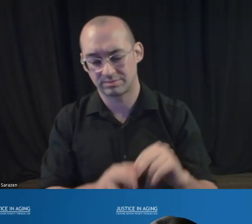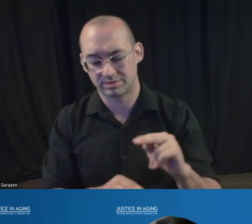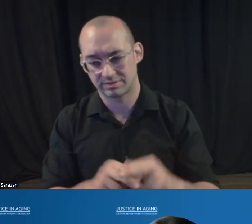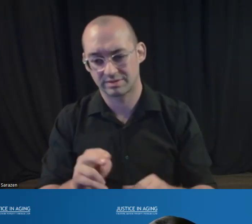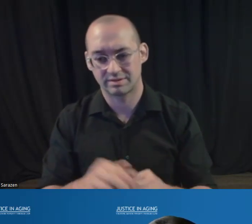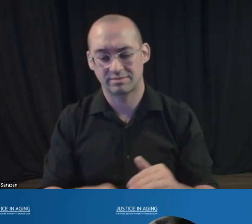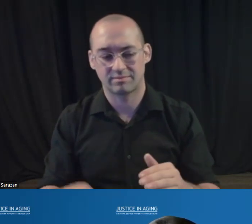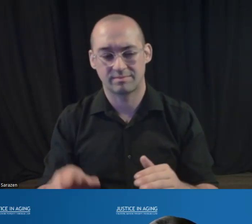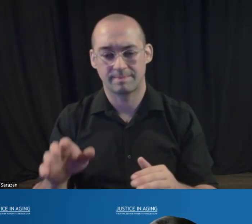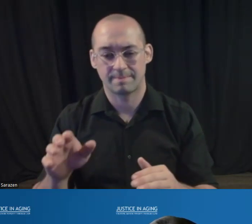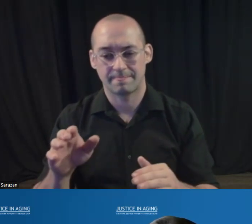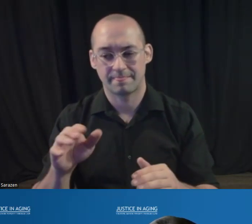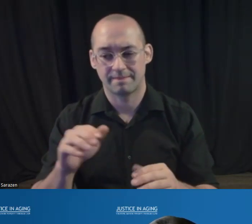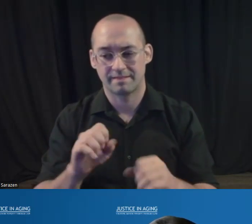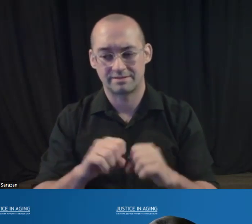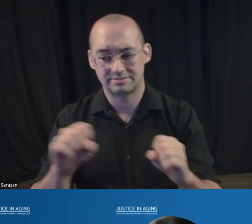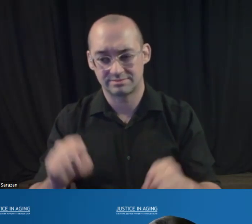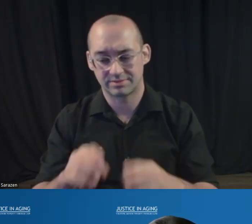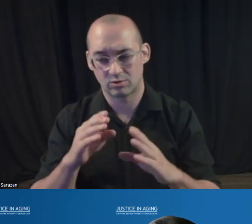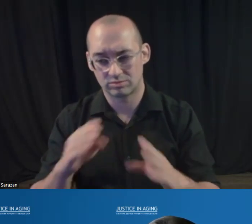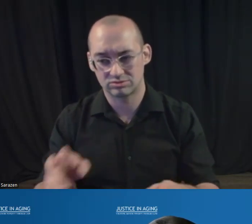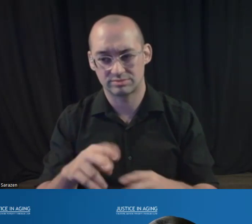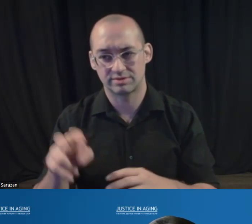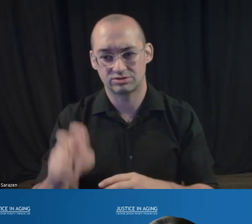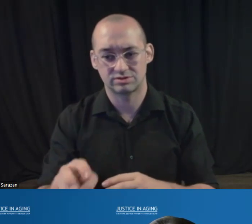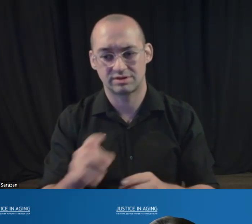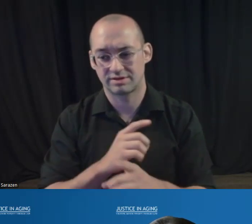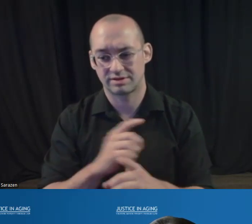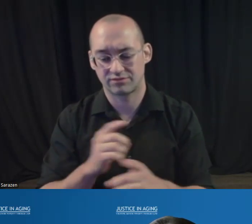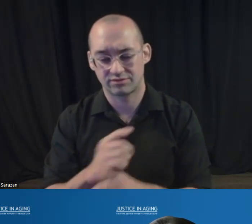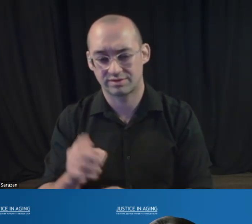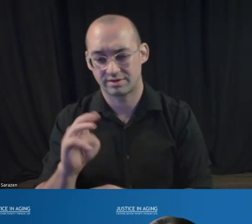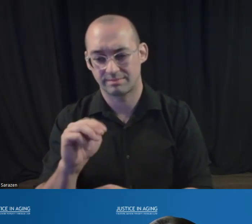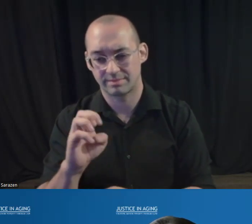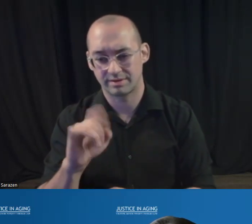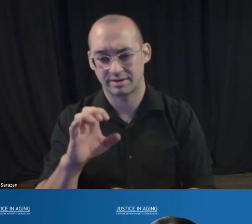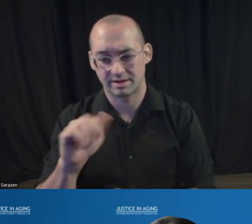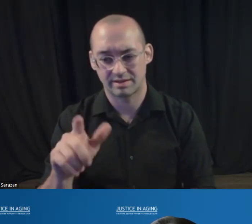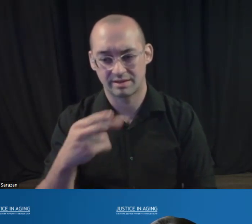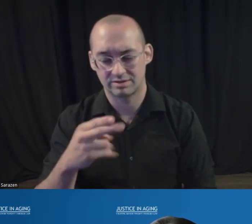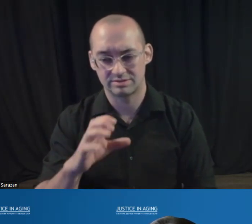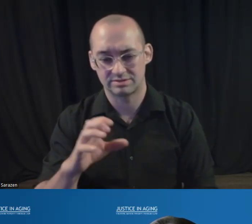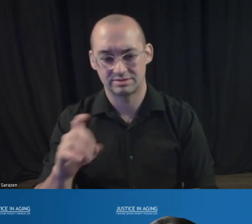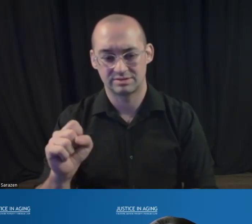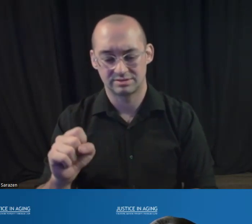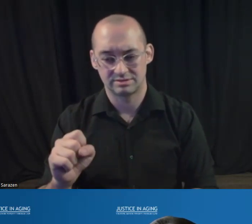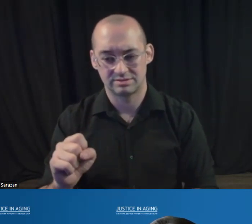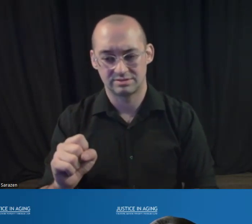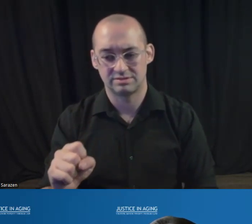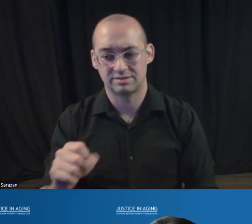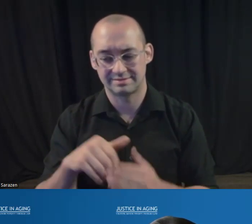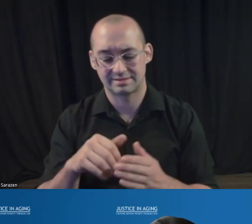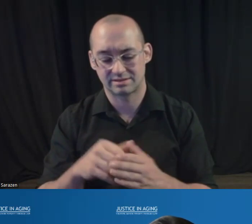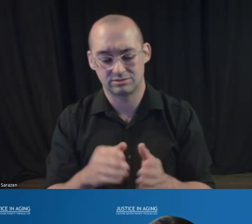across housing and transportation, as well as all the other non-Medi-Cal HCBS that are in the scope of